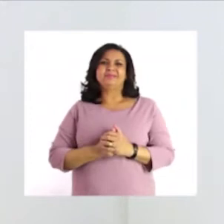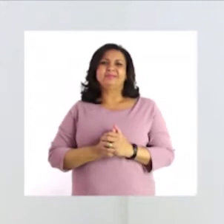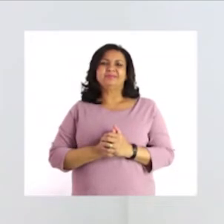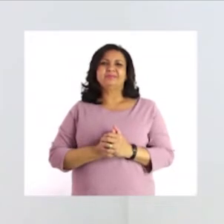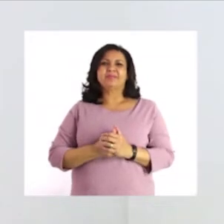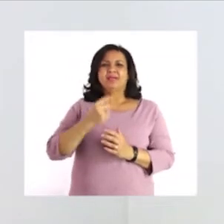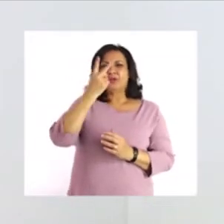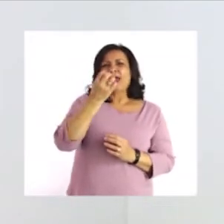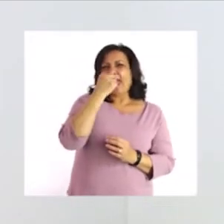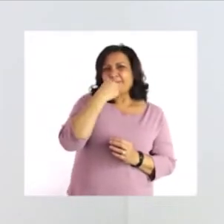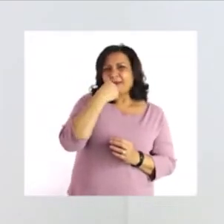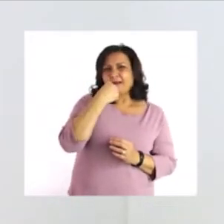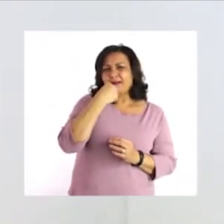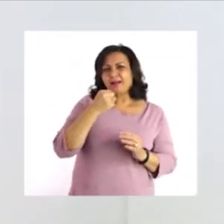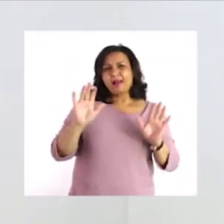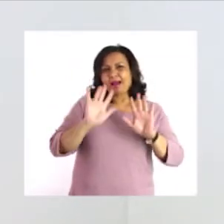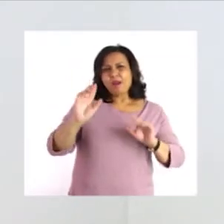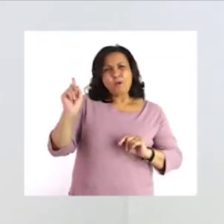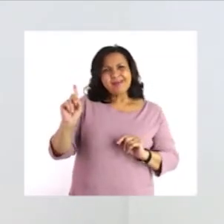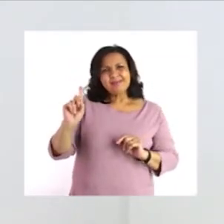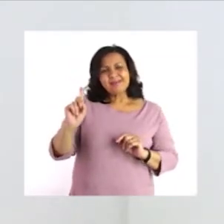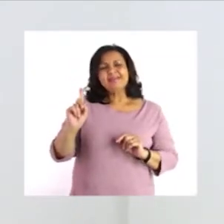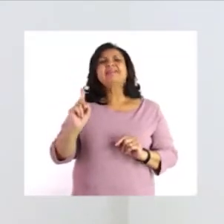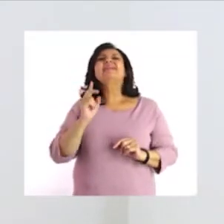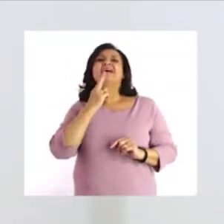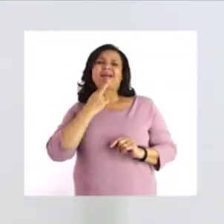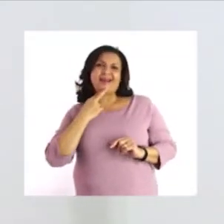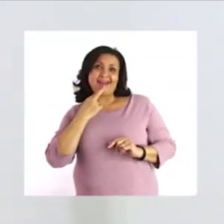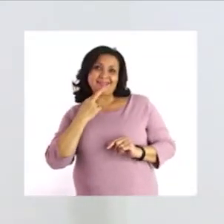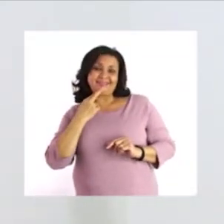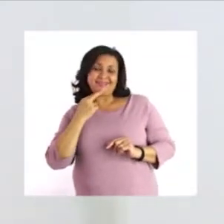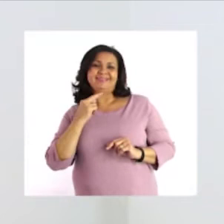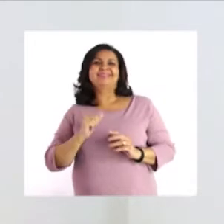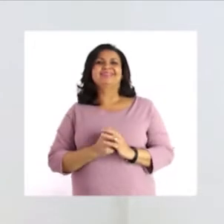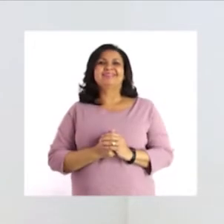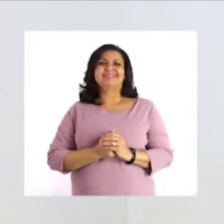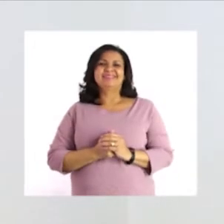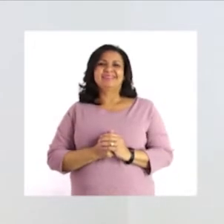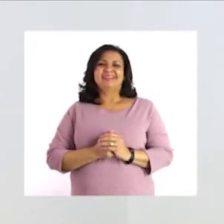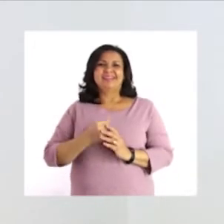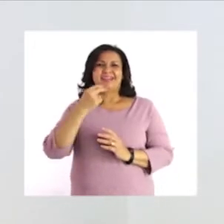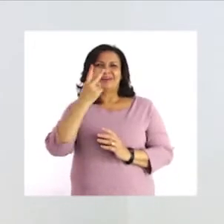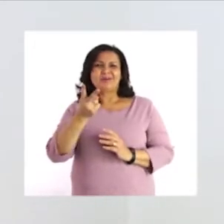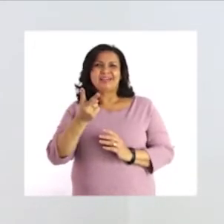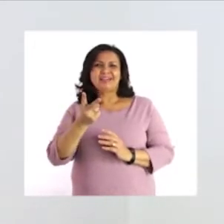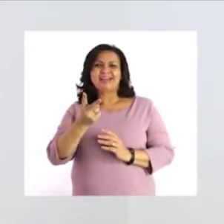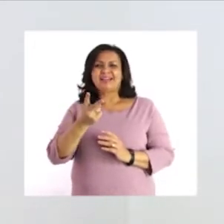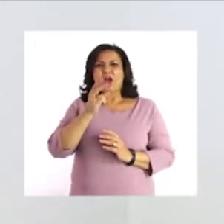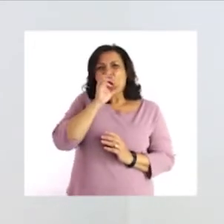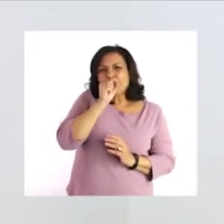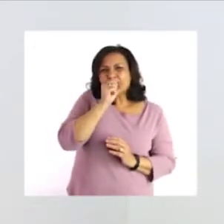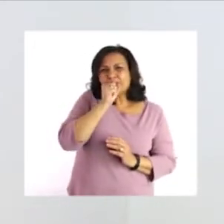Let's look at the apple. The apple is a lovely red color. Let's look at the